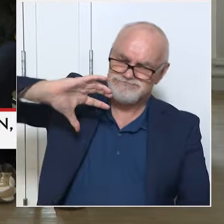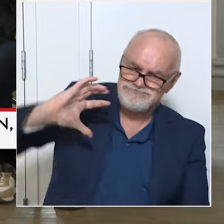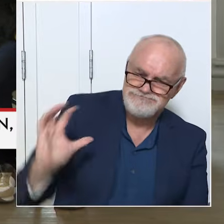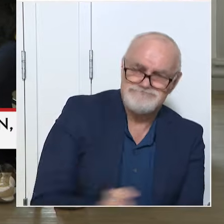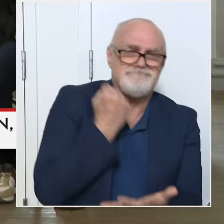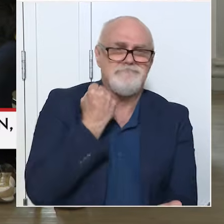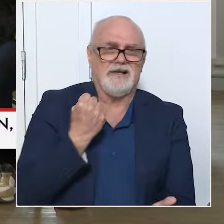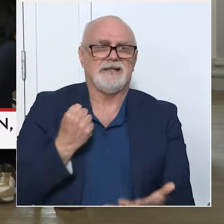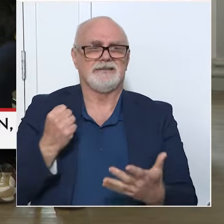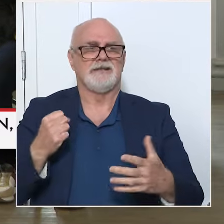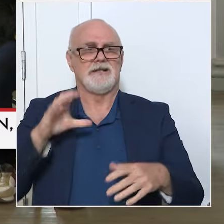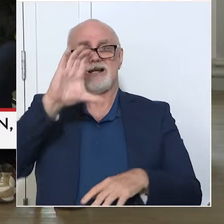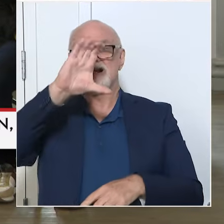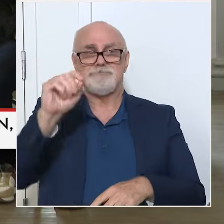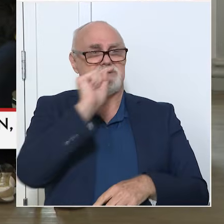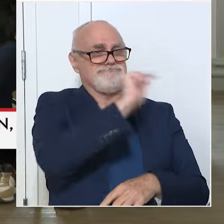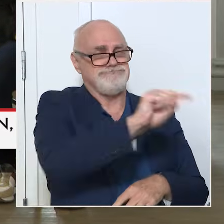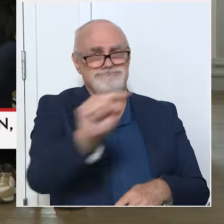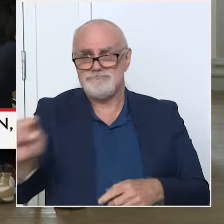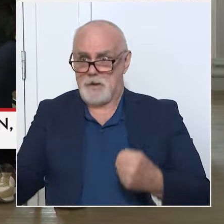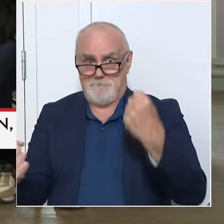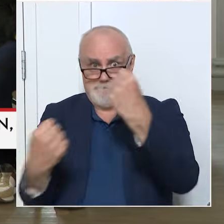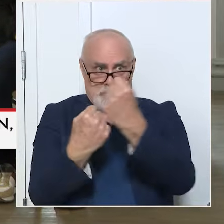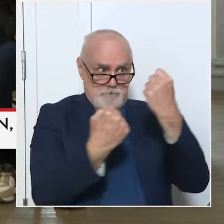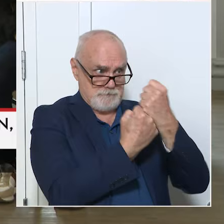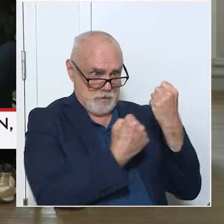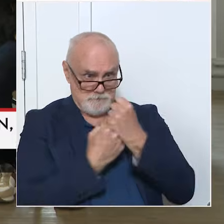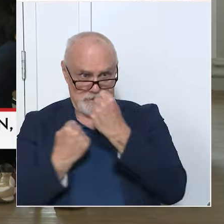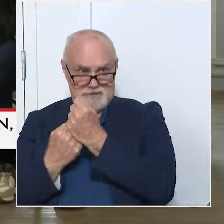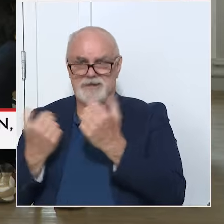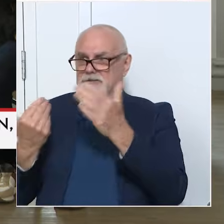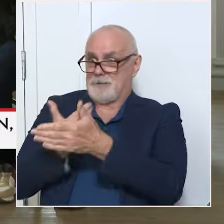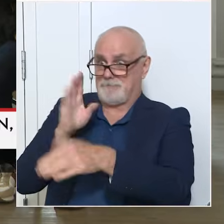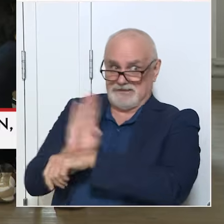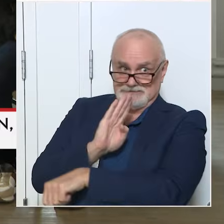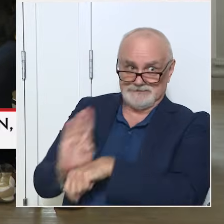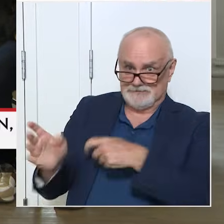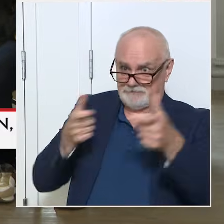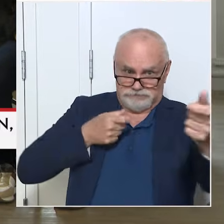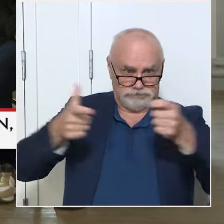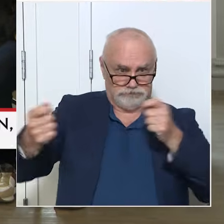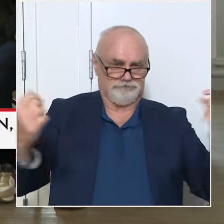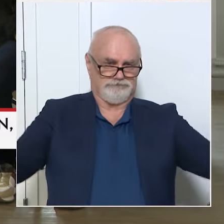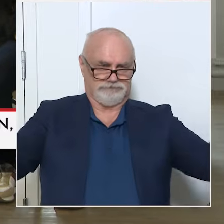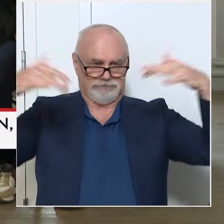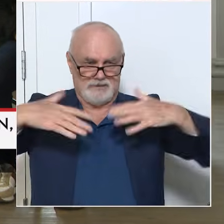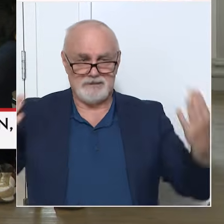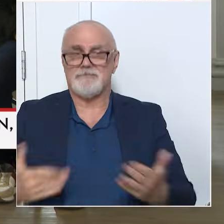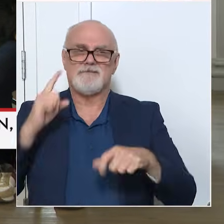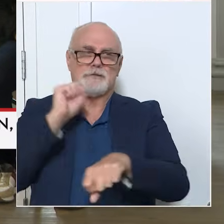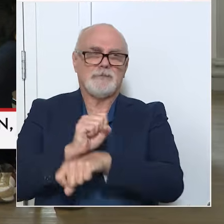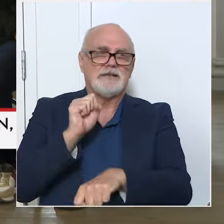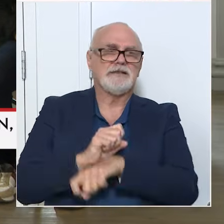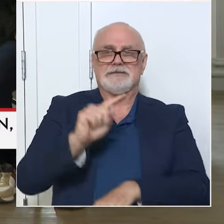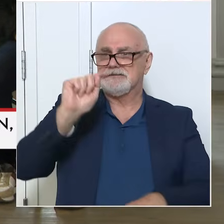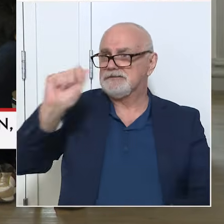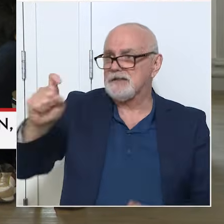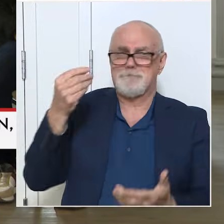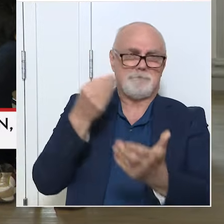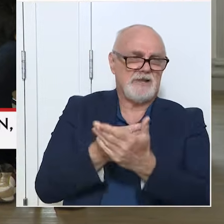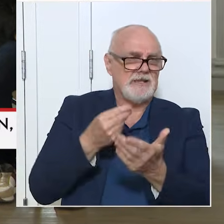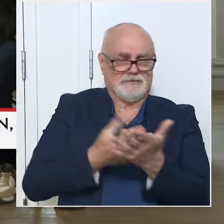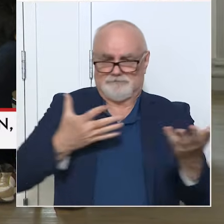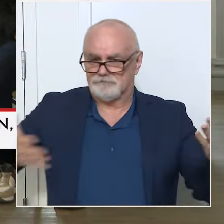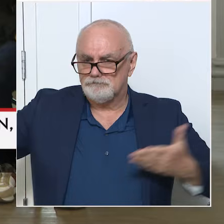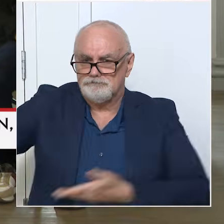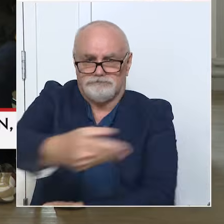supporting companies that are growing in our neighborhoods, attracting new firms to our city, and generating jobs and tax base that allow us to invest back